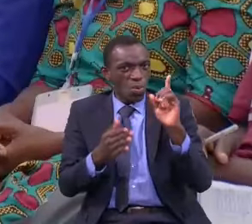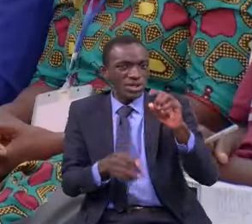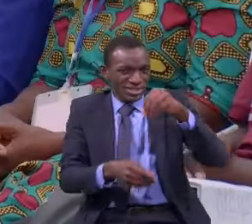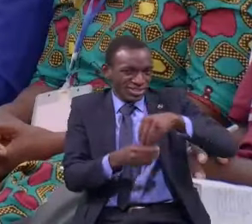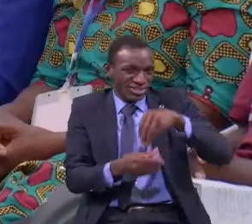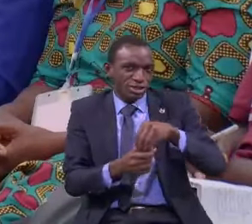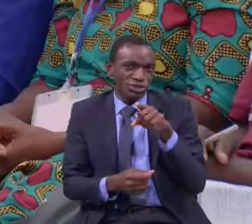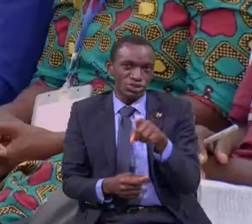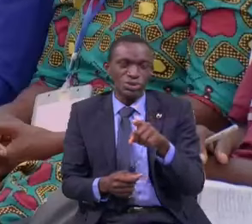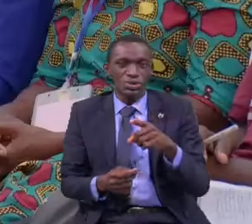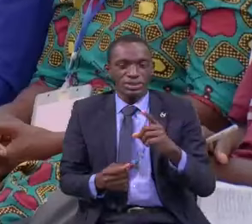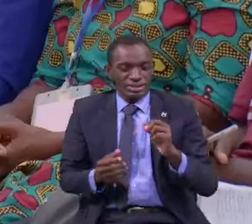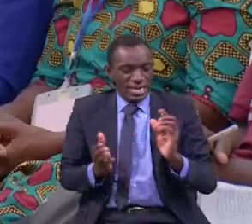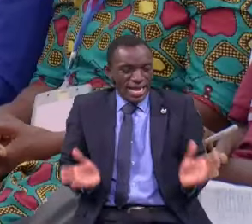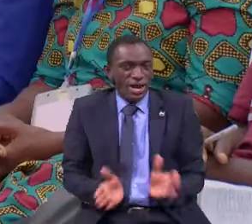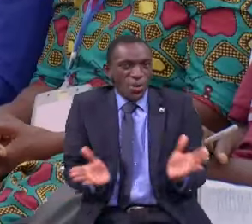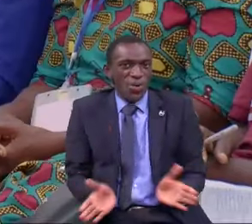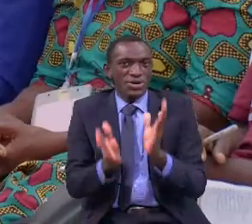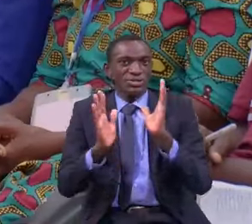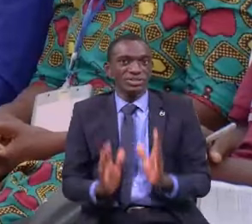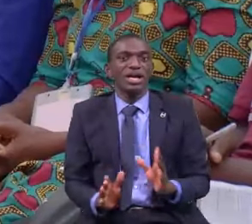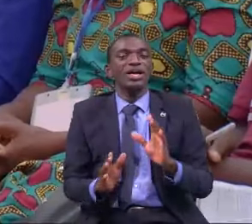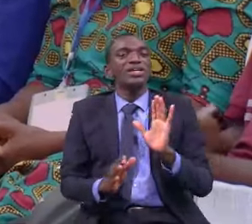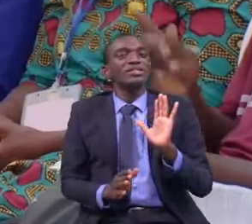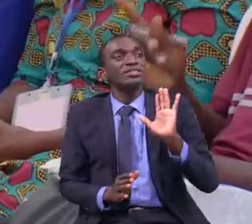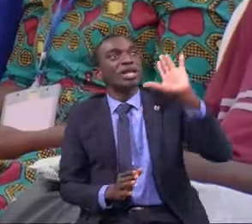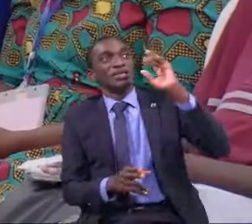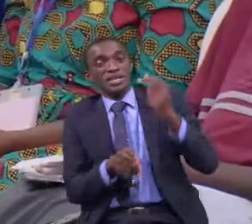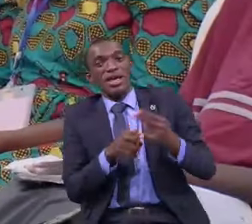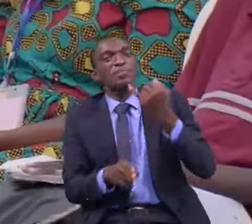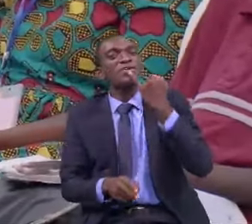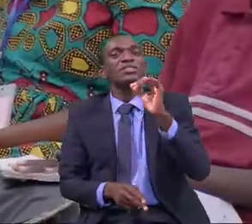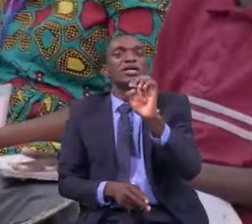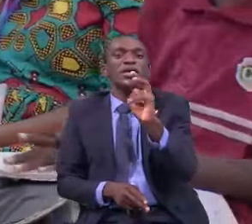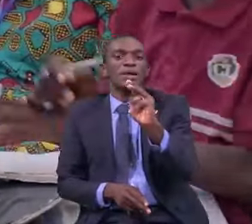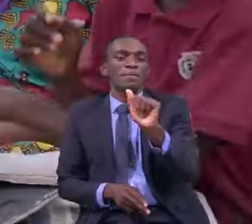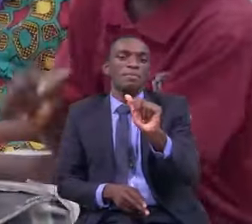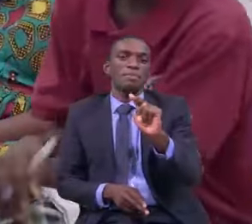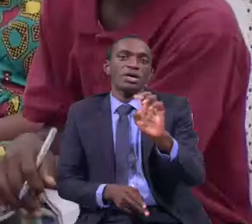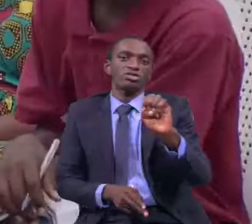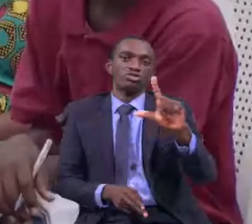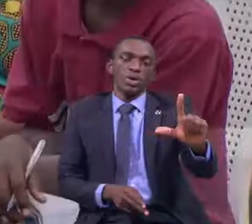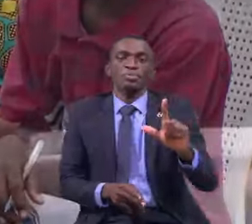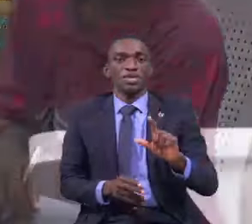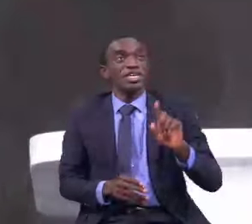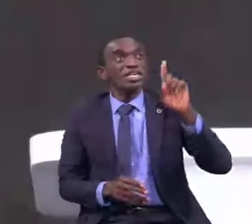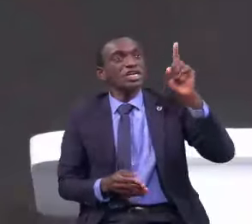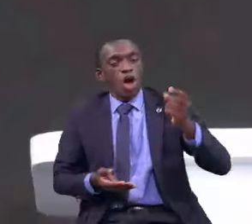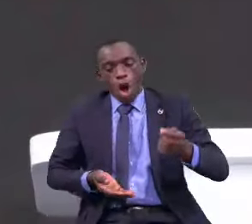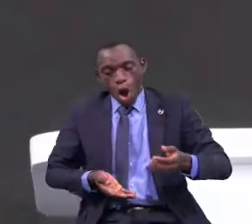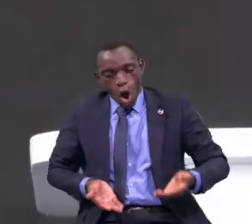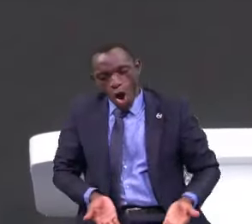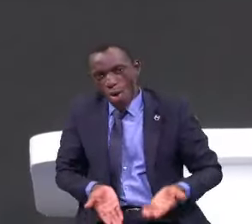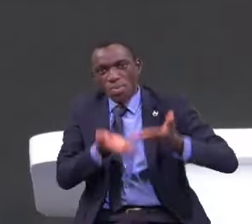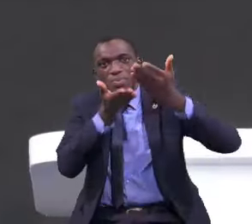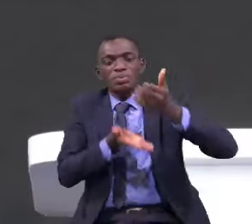the encourager, his name is Emmanuel, the uplifter, his name is